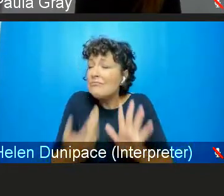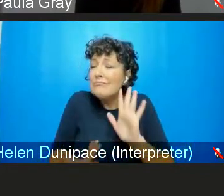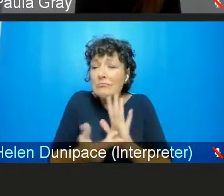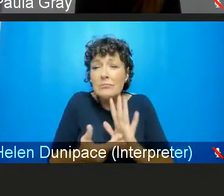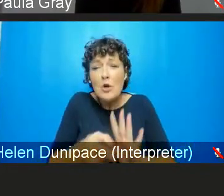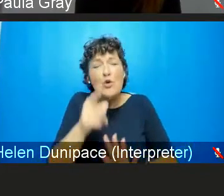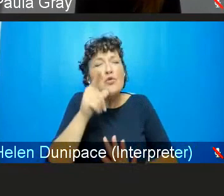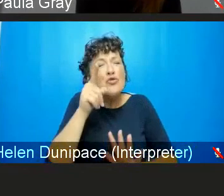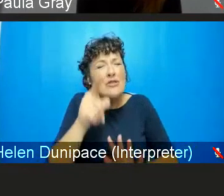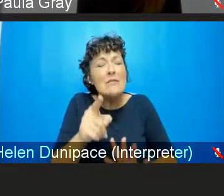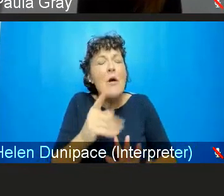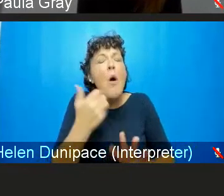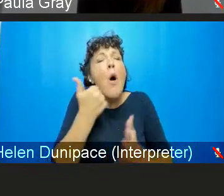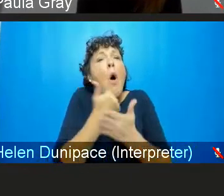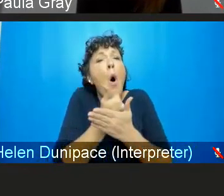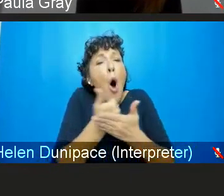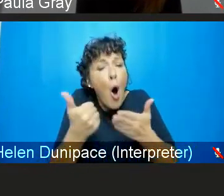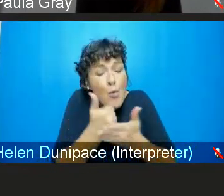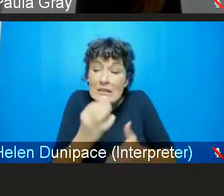and can it be done a slightly different way.